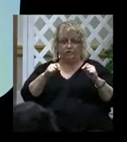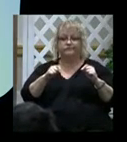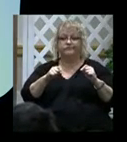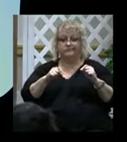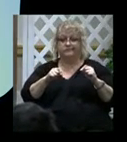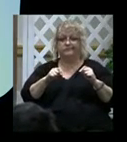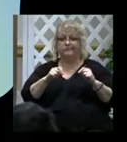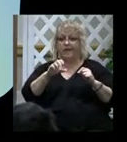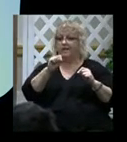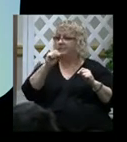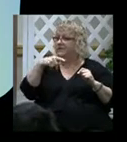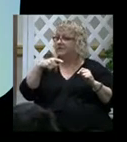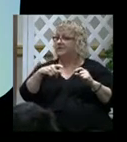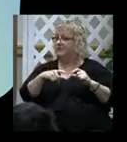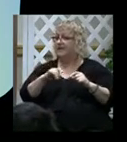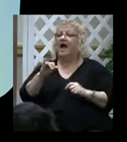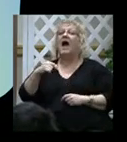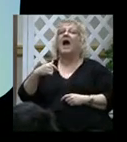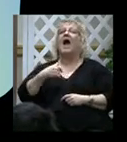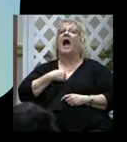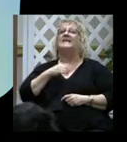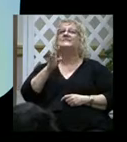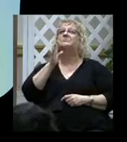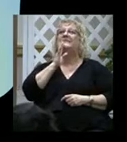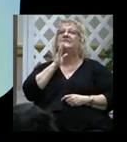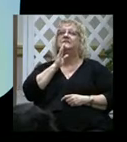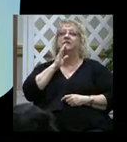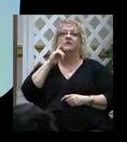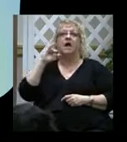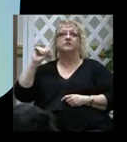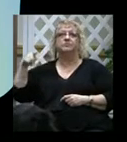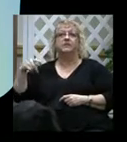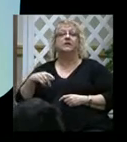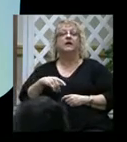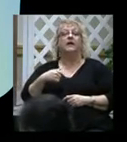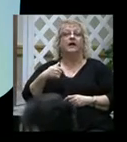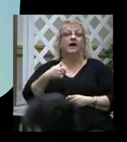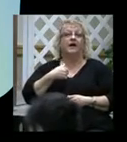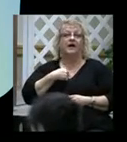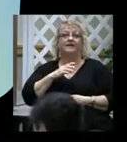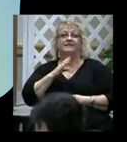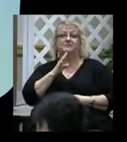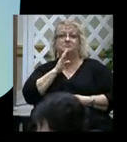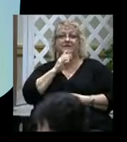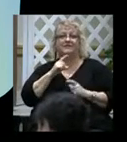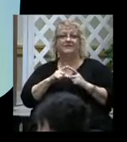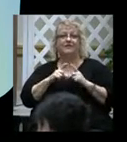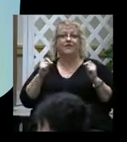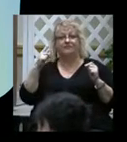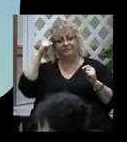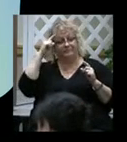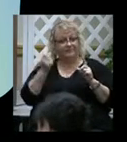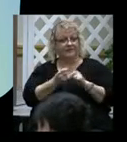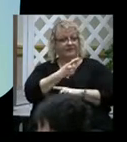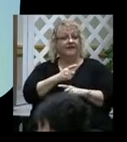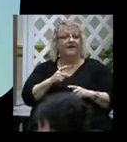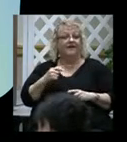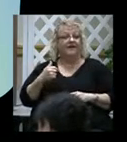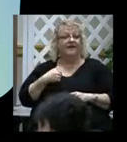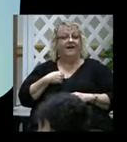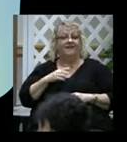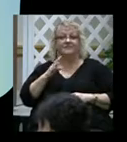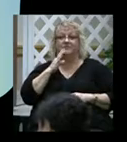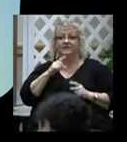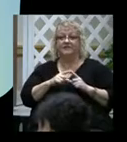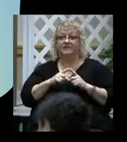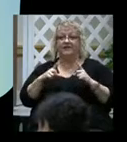language, on-demand remote interpreting services. In terms of phone, telephonic interpreting services, we